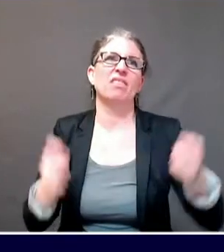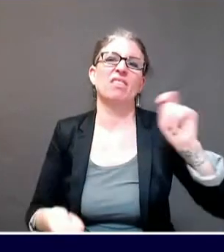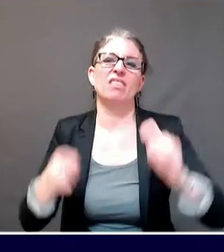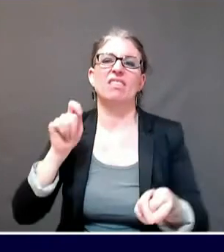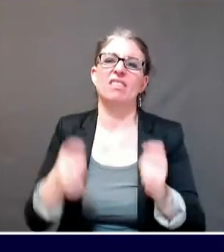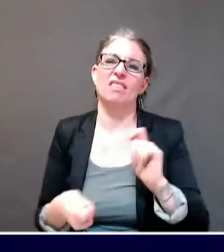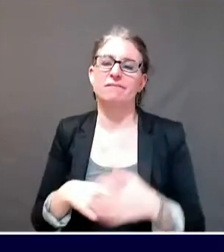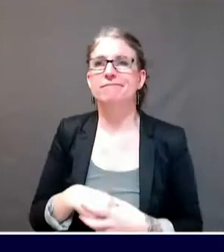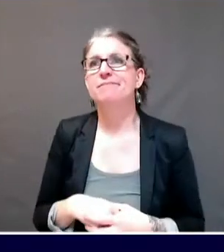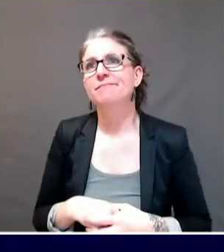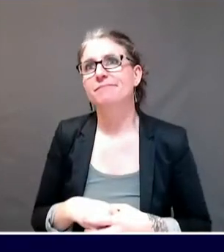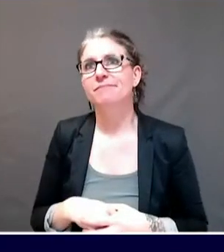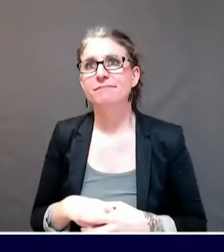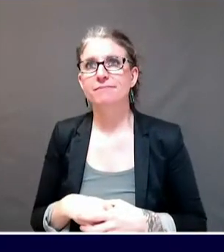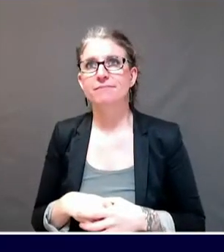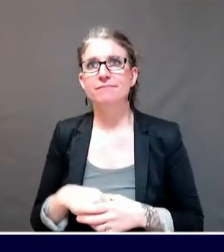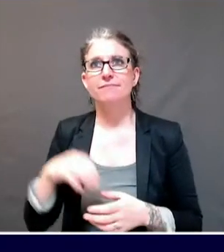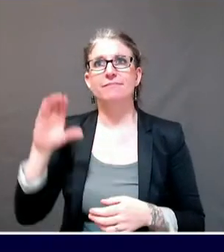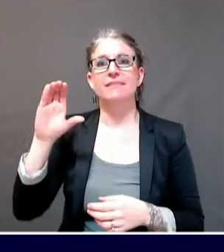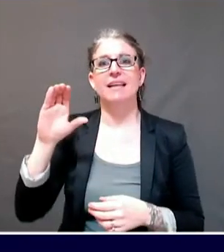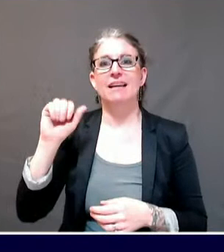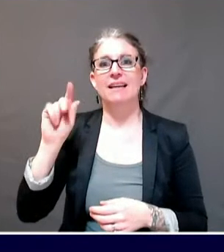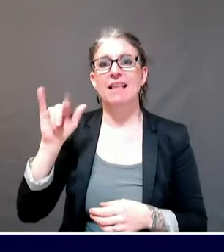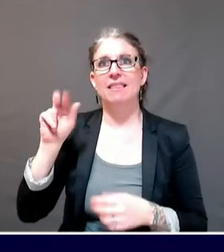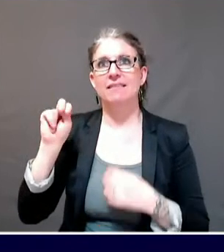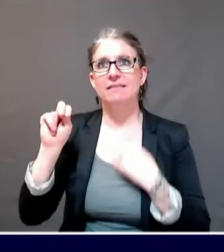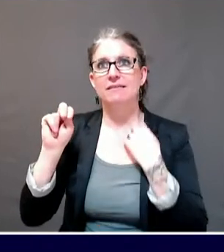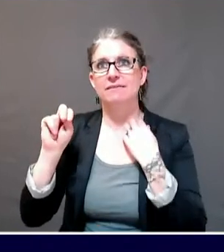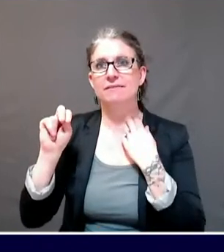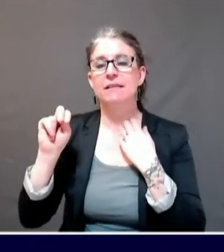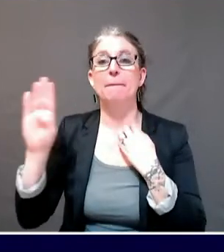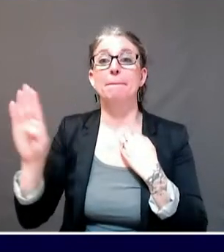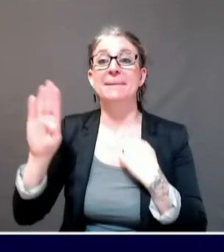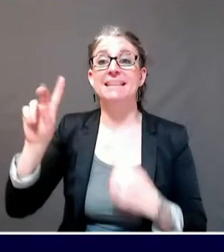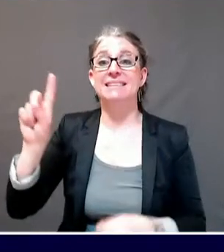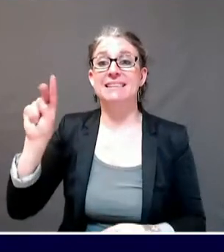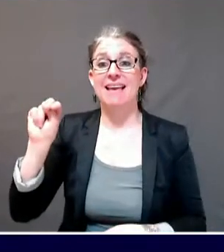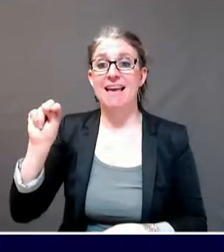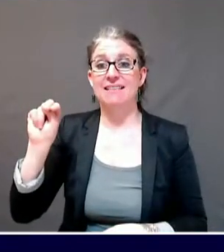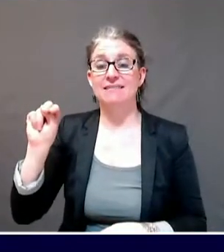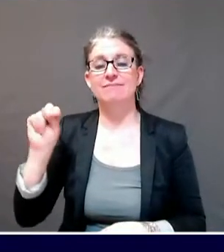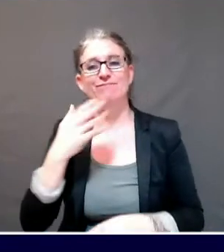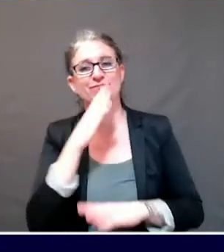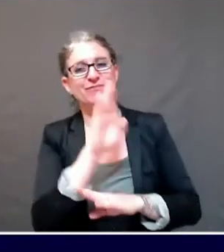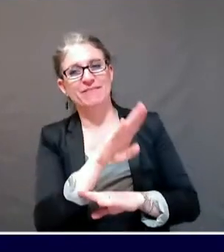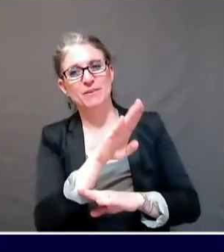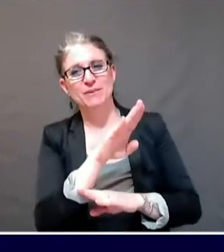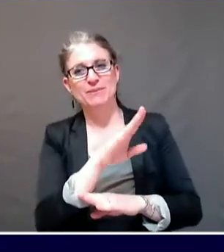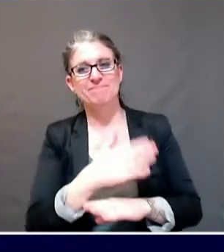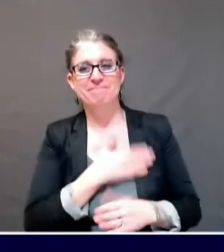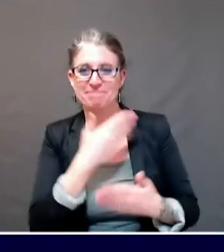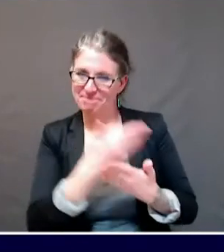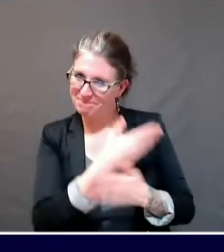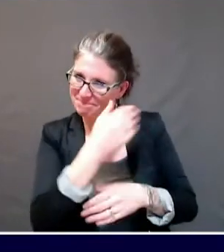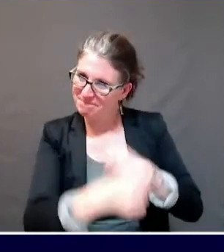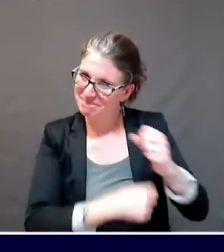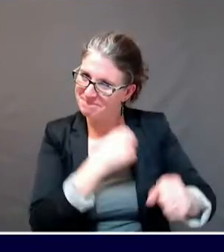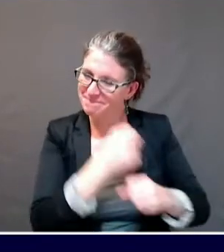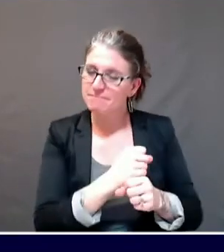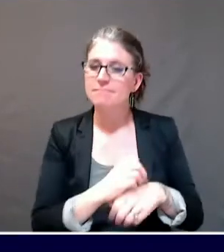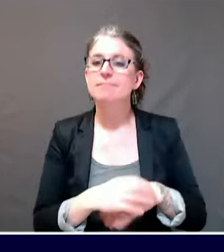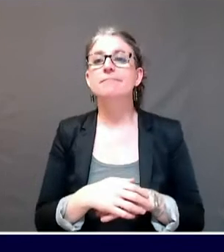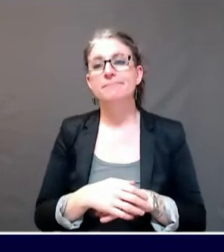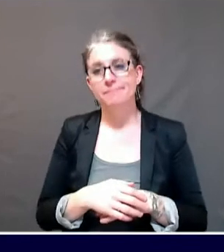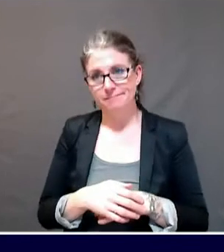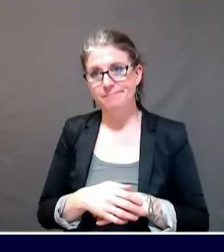you. Thank you. I have a question kind of about contact tracing. The state having to have kind of scaled back